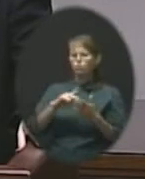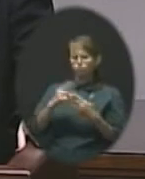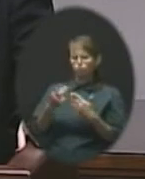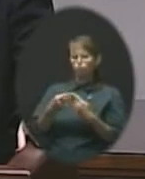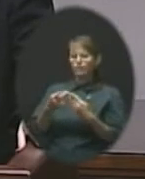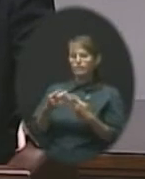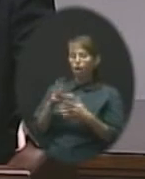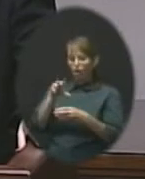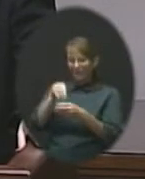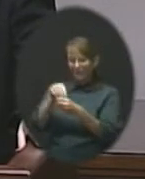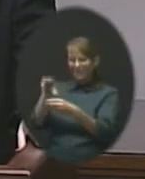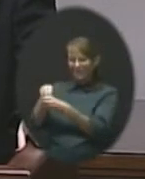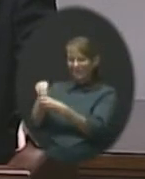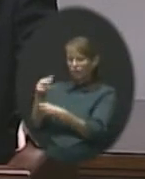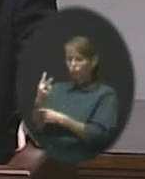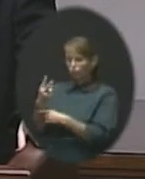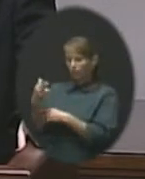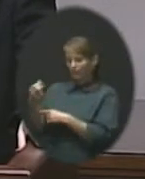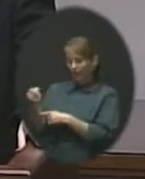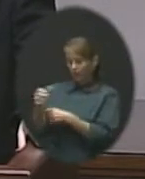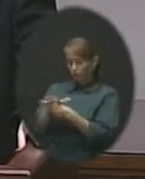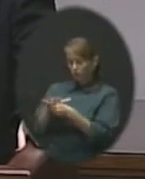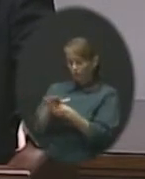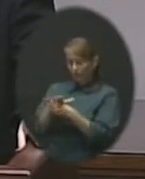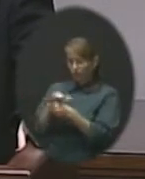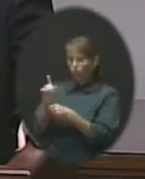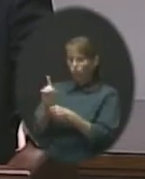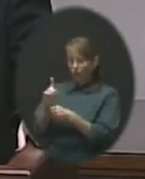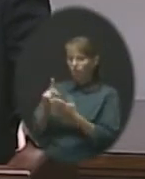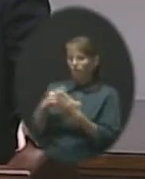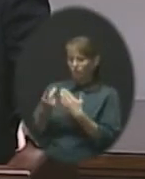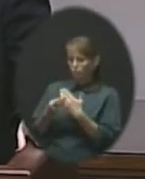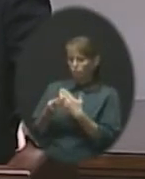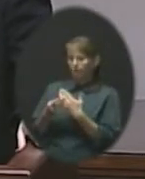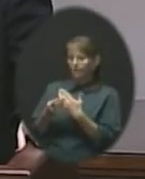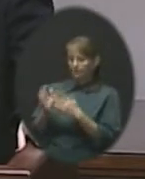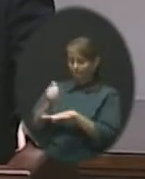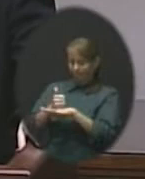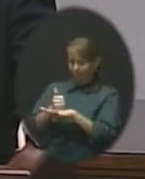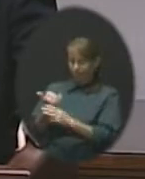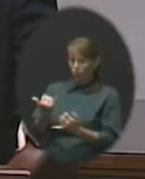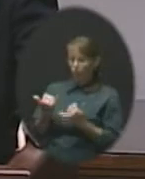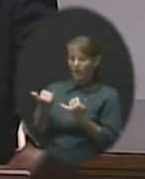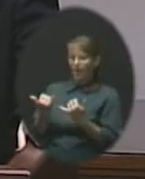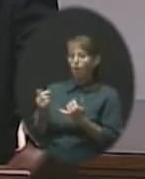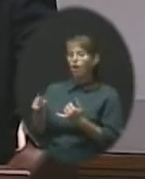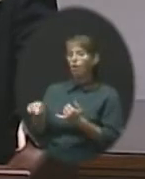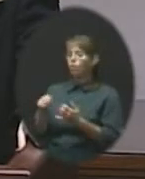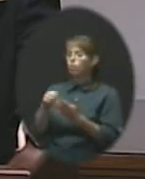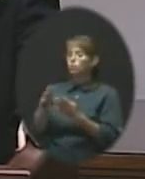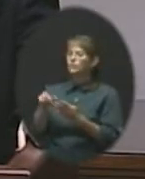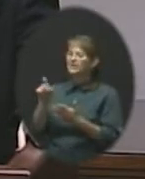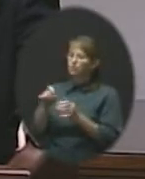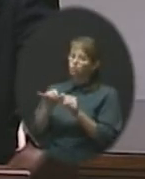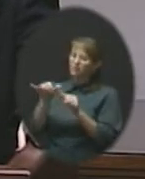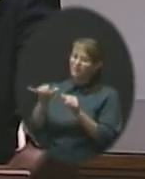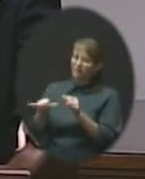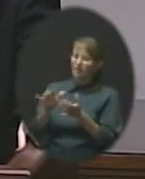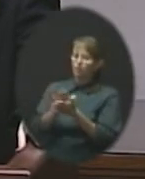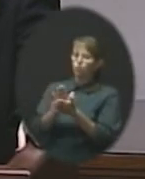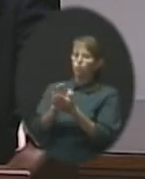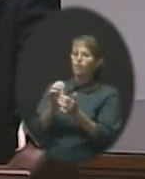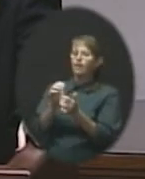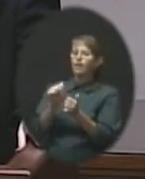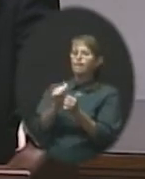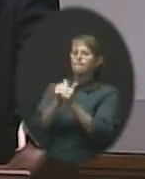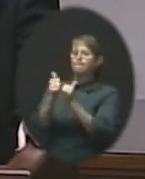They are at our high schools. Two of our high school locations is where this program is currently, and they are students that need to stay in school past the age of 18 due